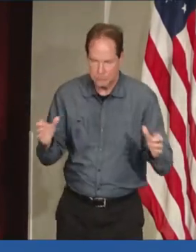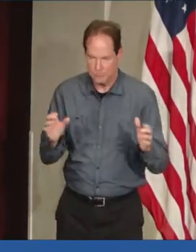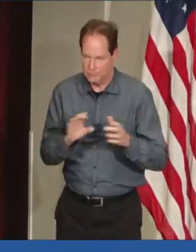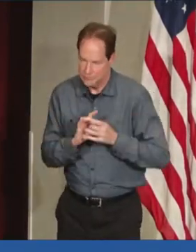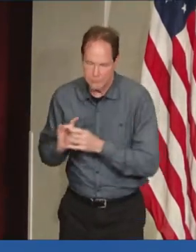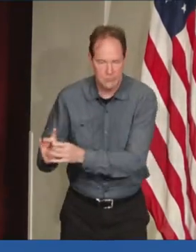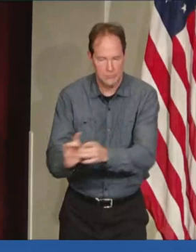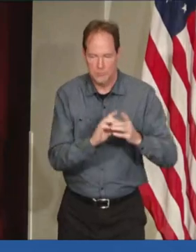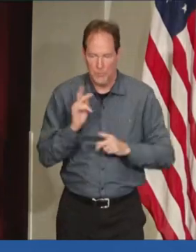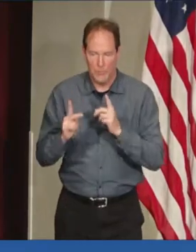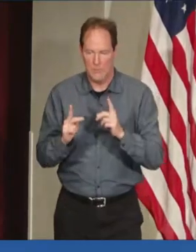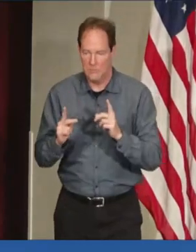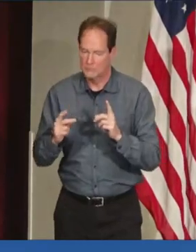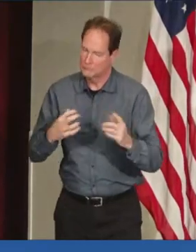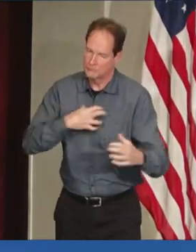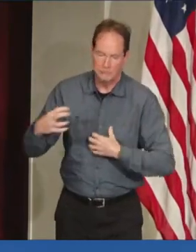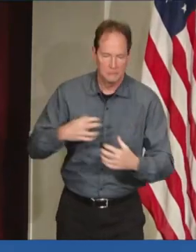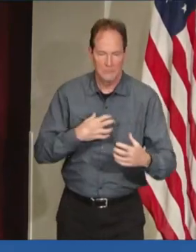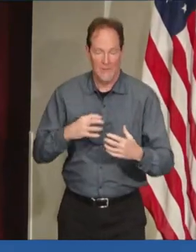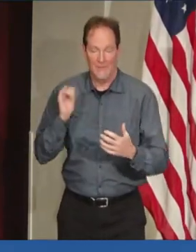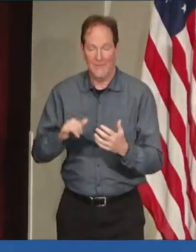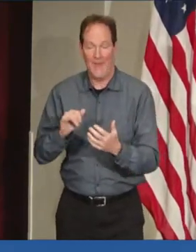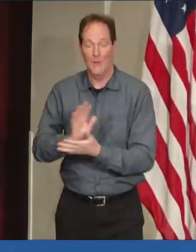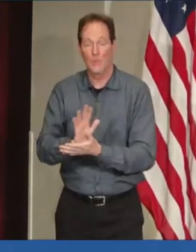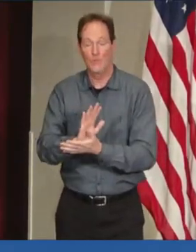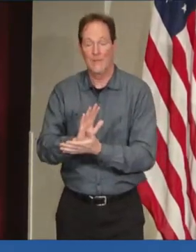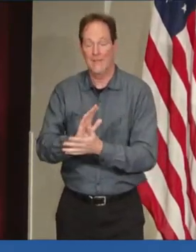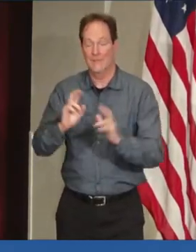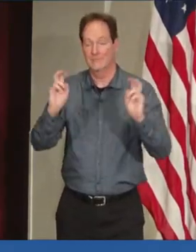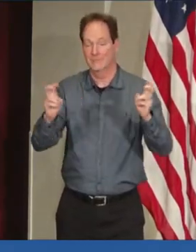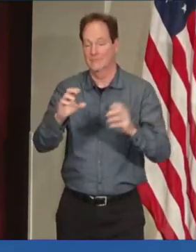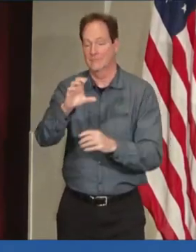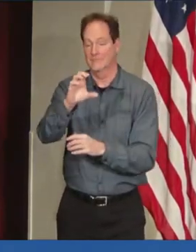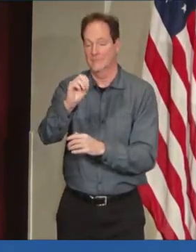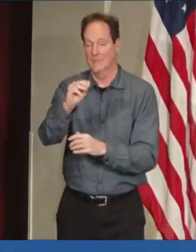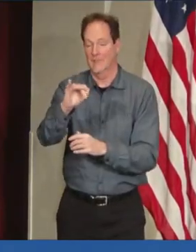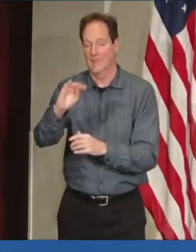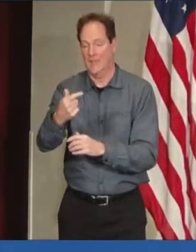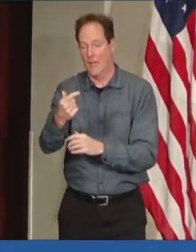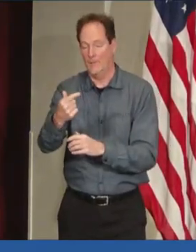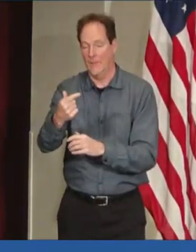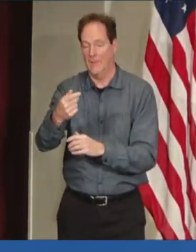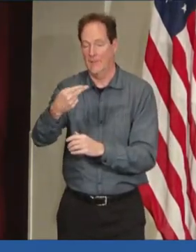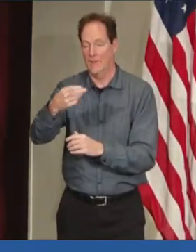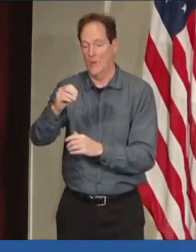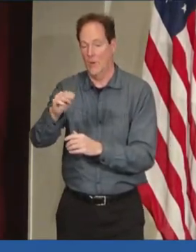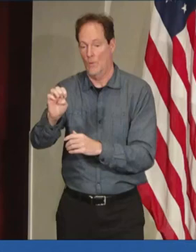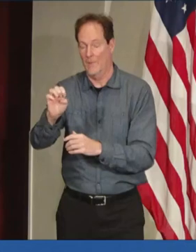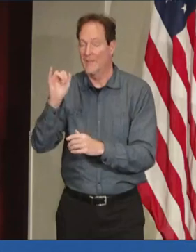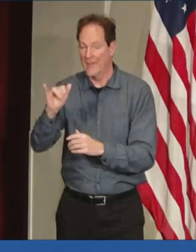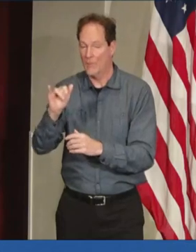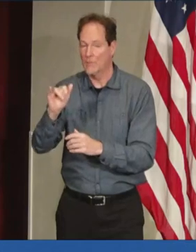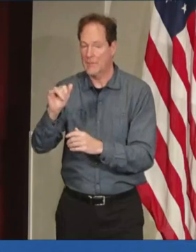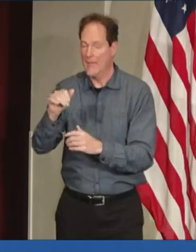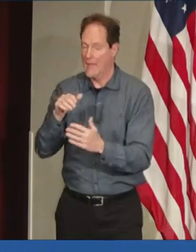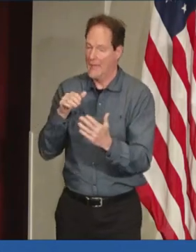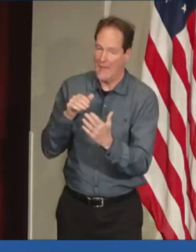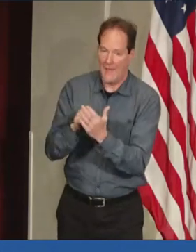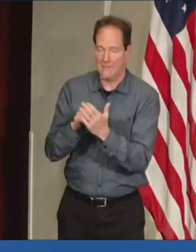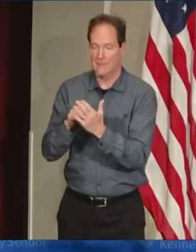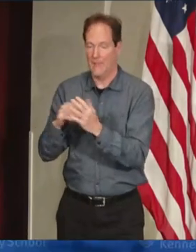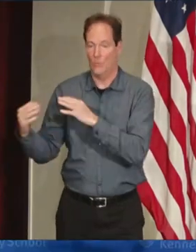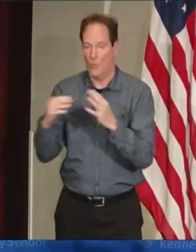know, protesting the movie Coming Home, which was an anti-war film that John Voight played,